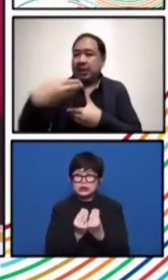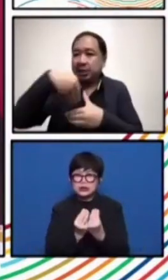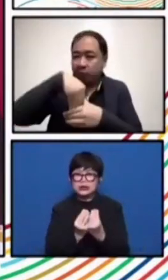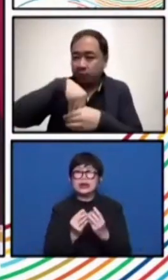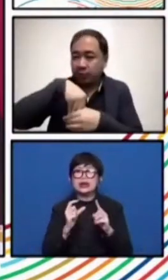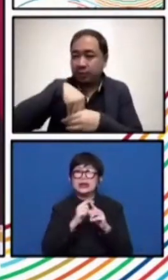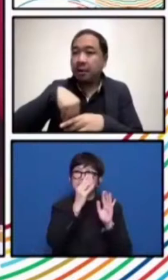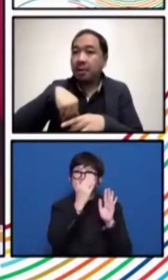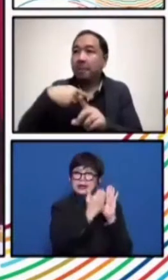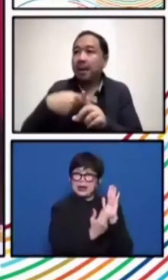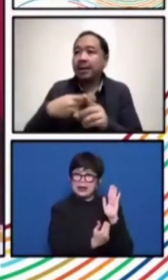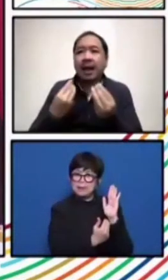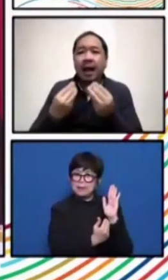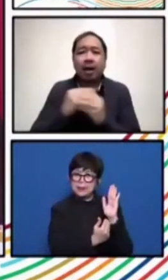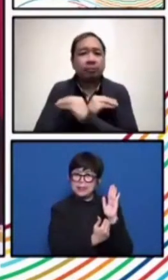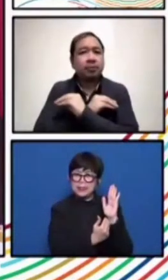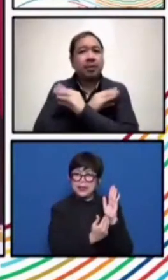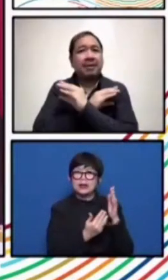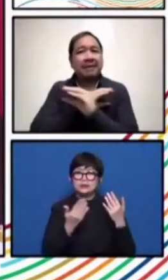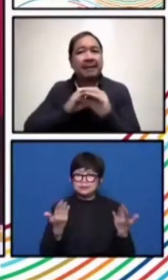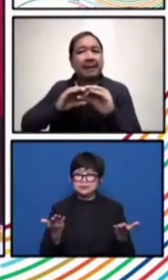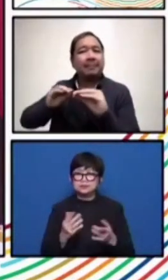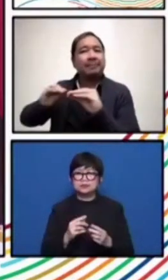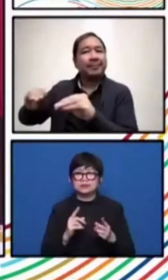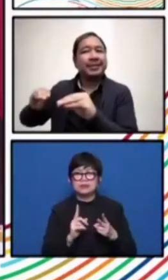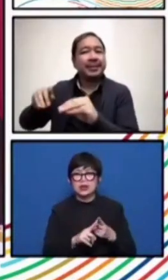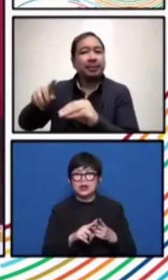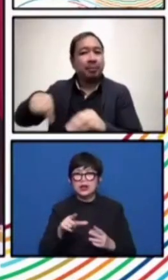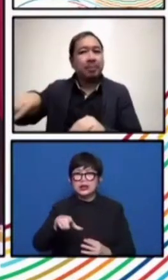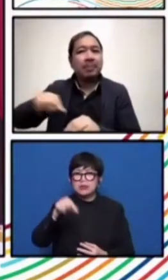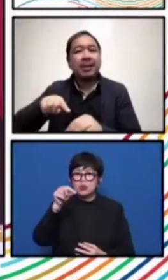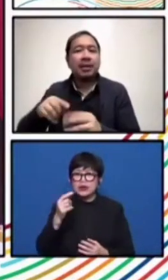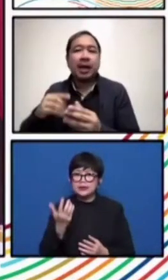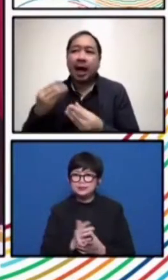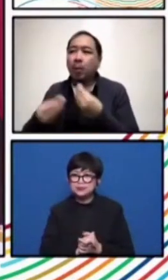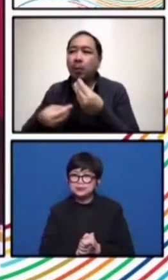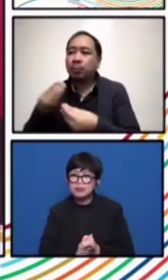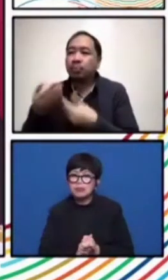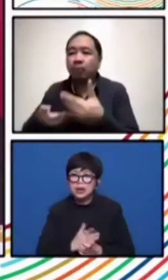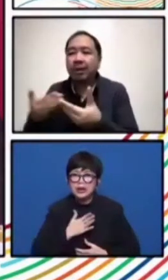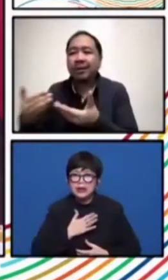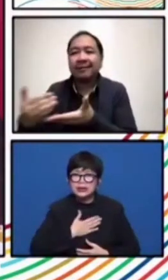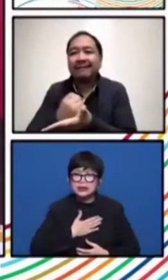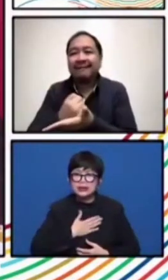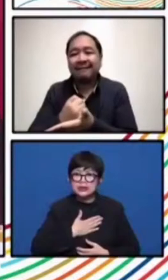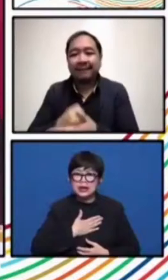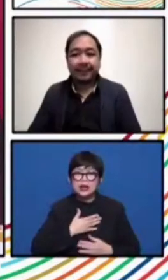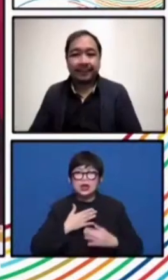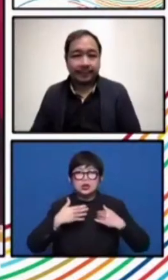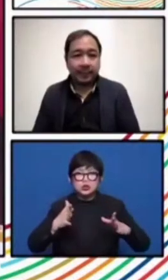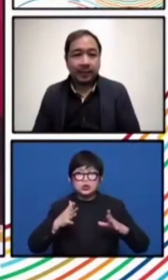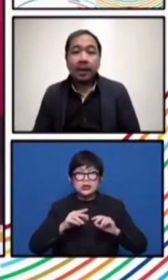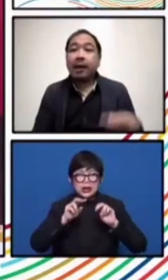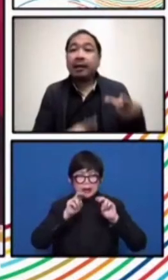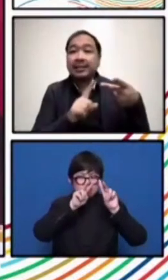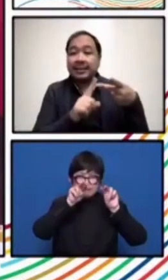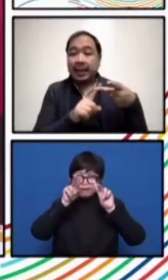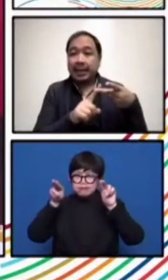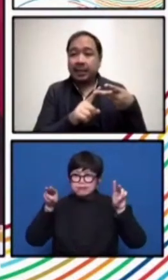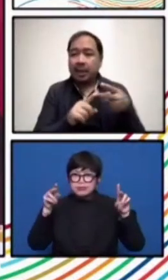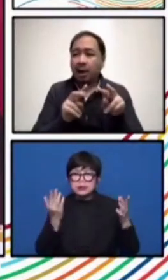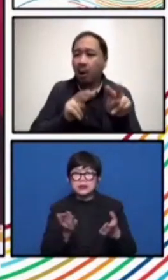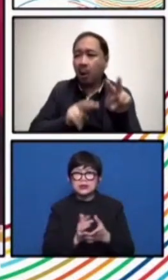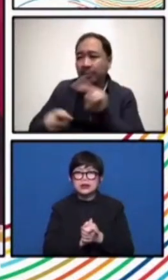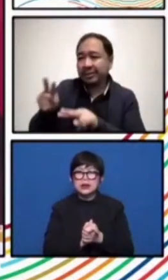capacity building the second one finding that we um we we have observed in the study is the